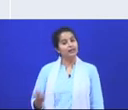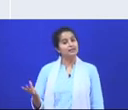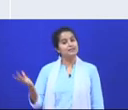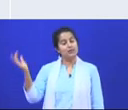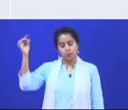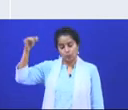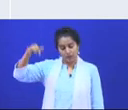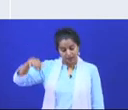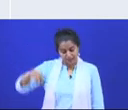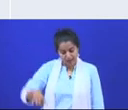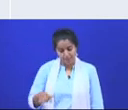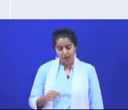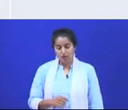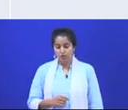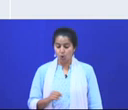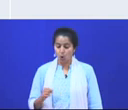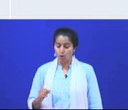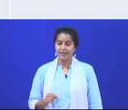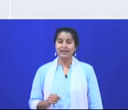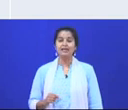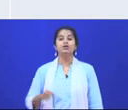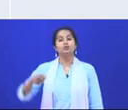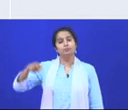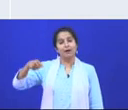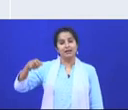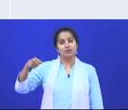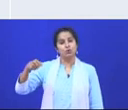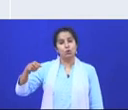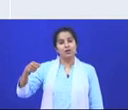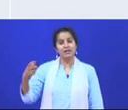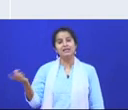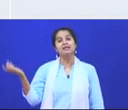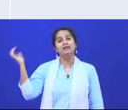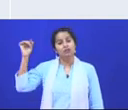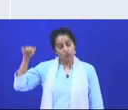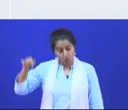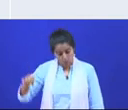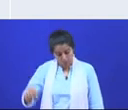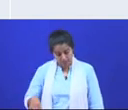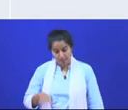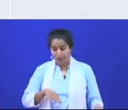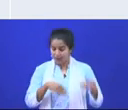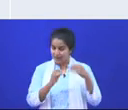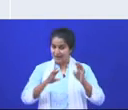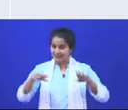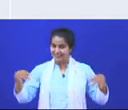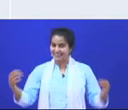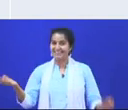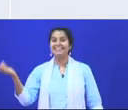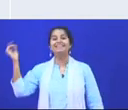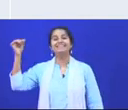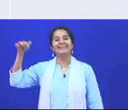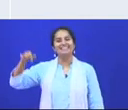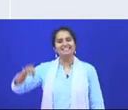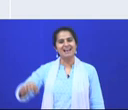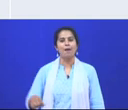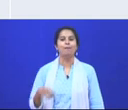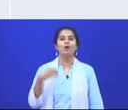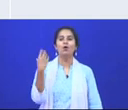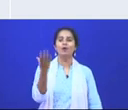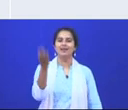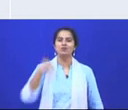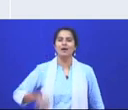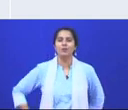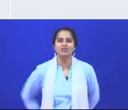Sahodari, Sahodaryam. Droni, Bucket. Droni, Dronyam. Nadi,